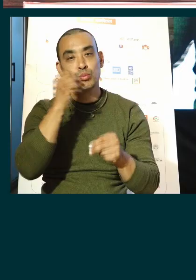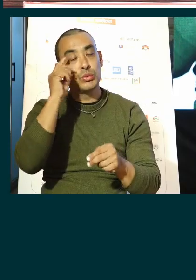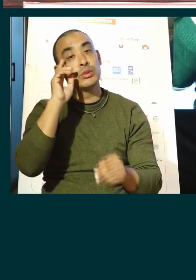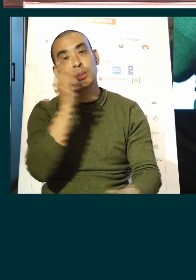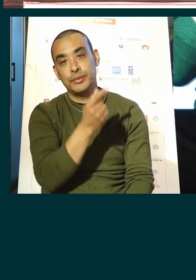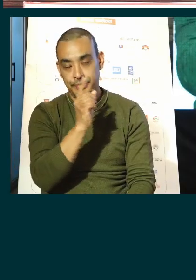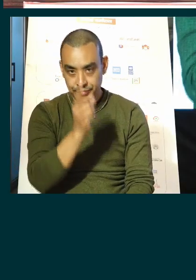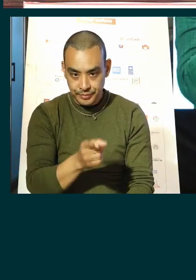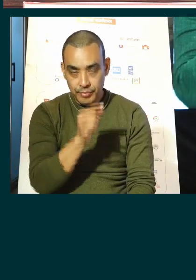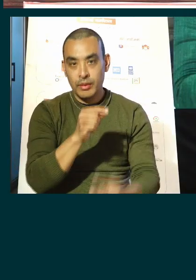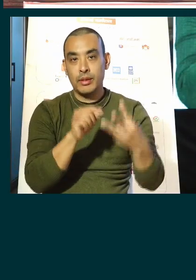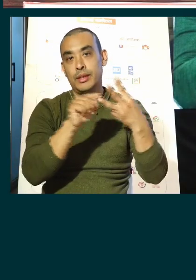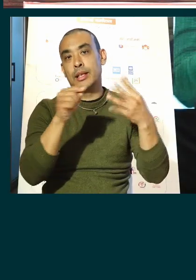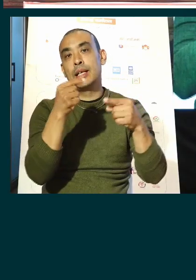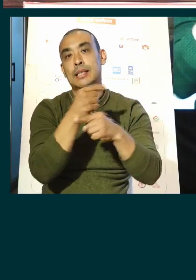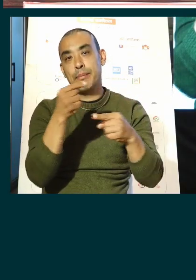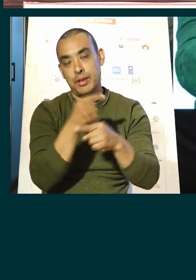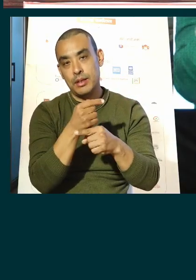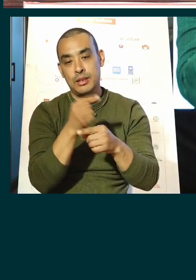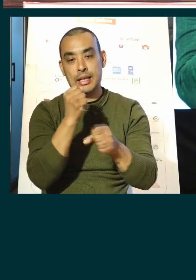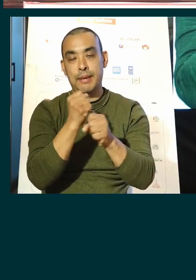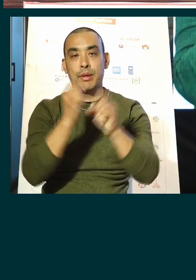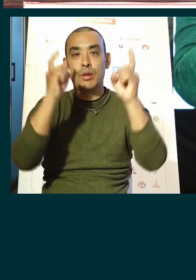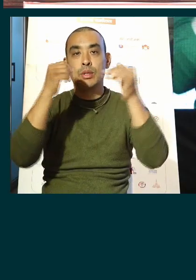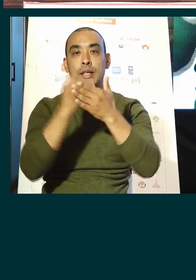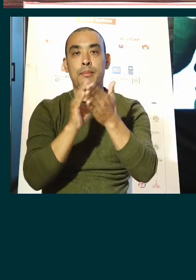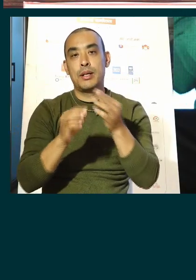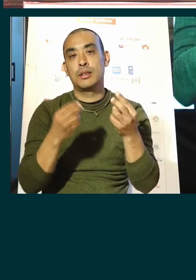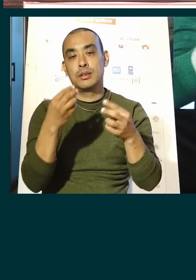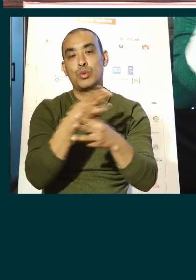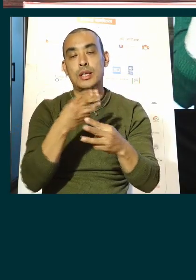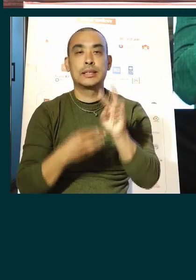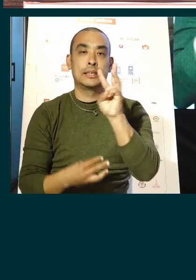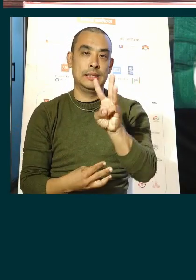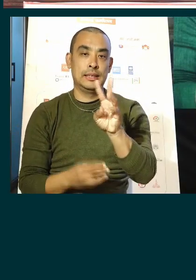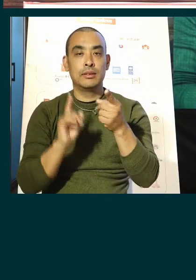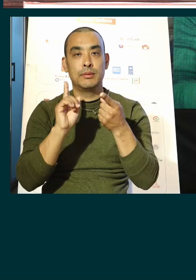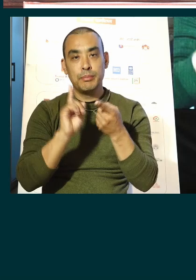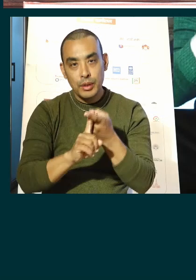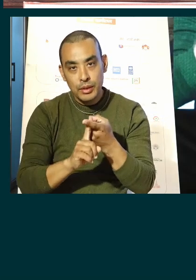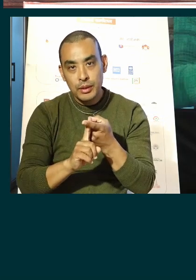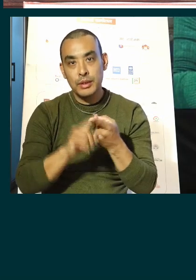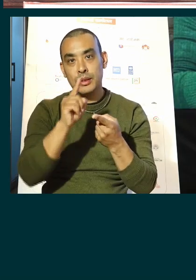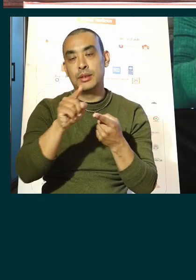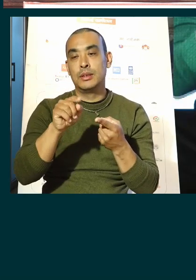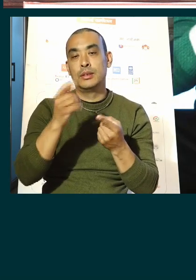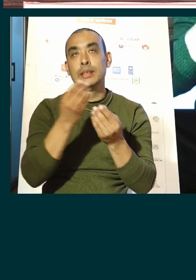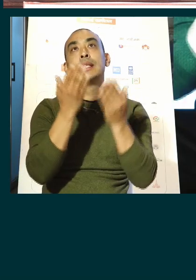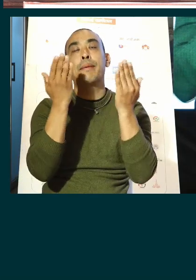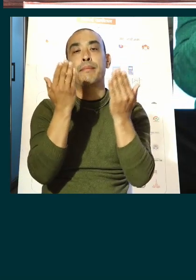are 3 examples from 3 workshops. The first one is from the slum area in